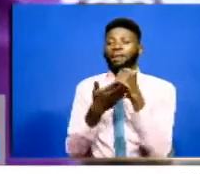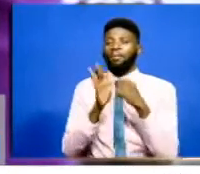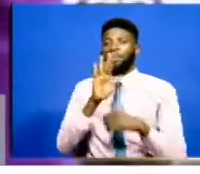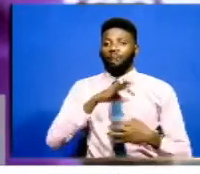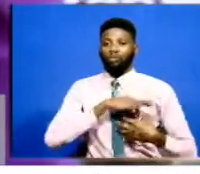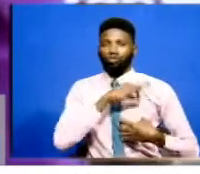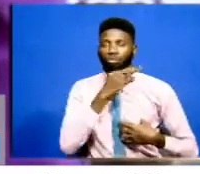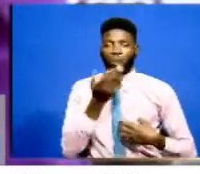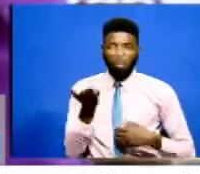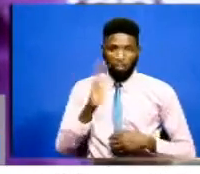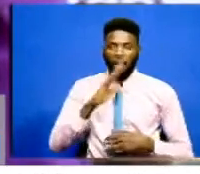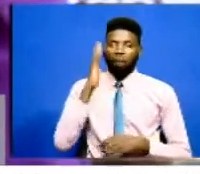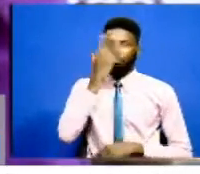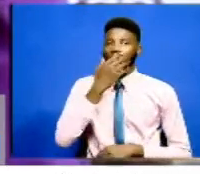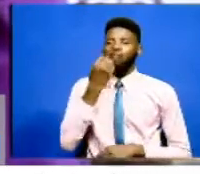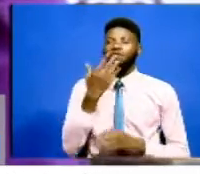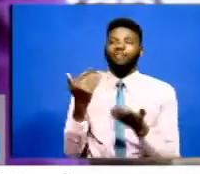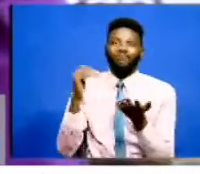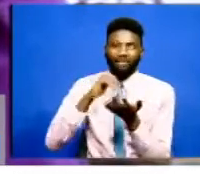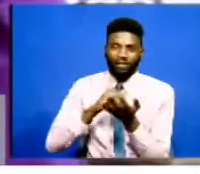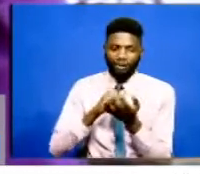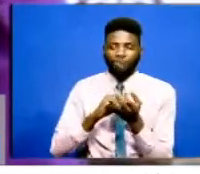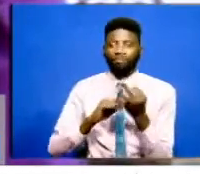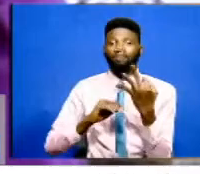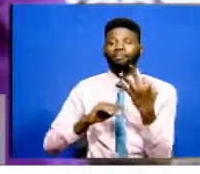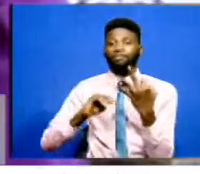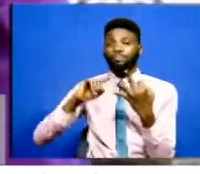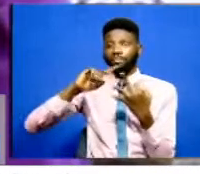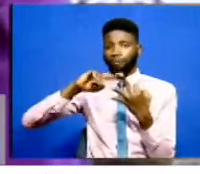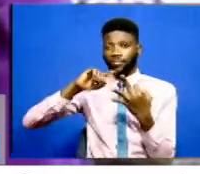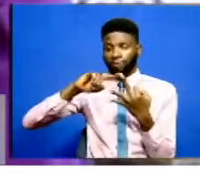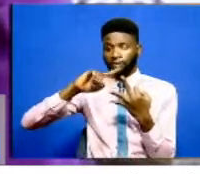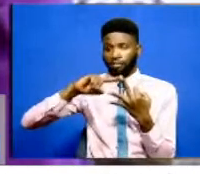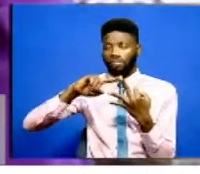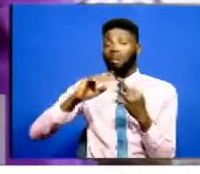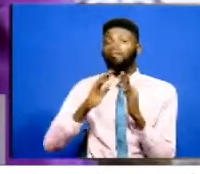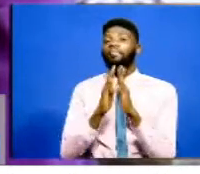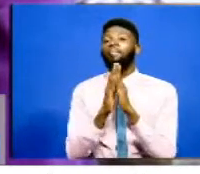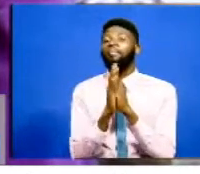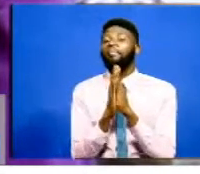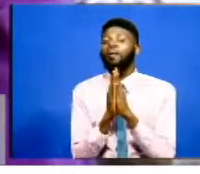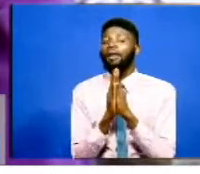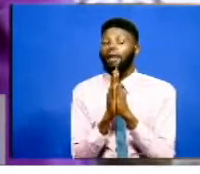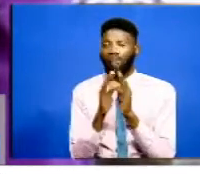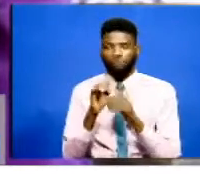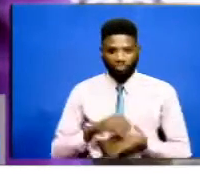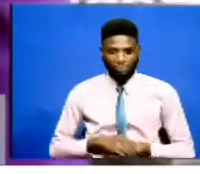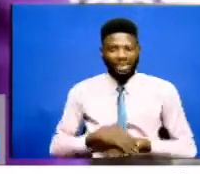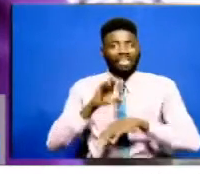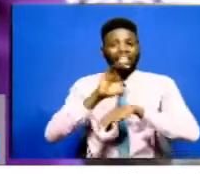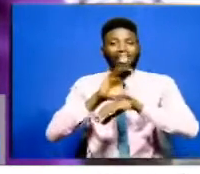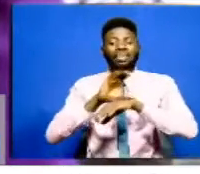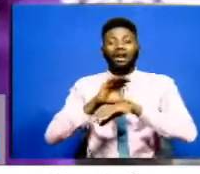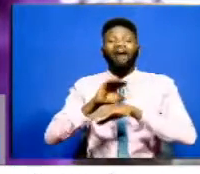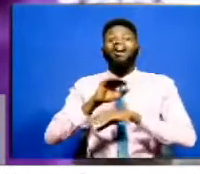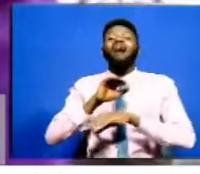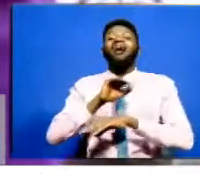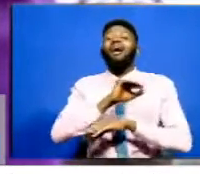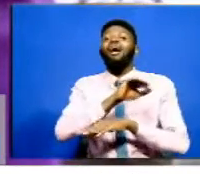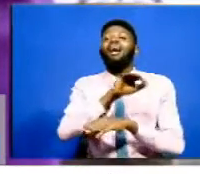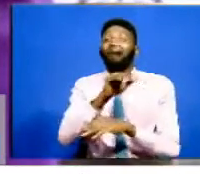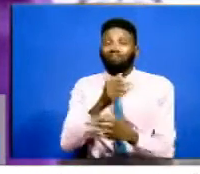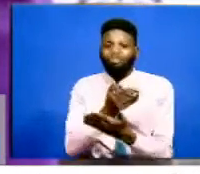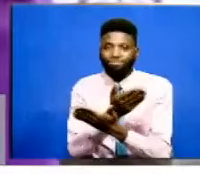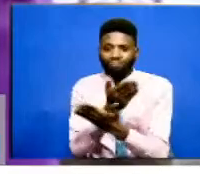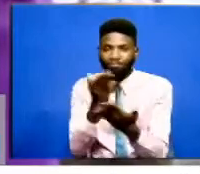of our souls. Number one is prayer. The church invites us to cultivate the culture